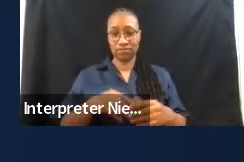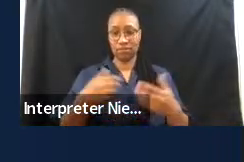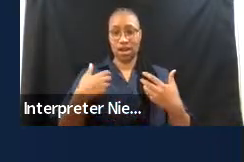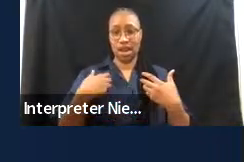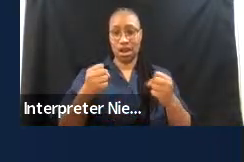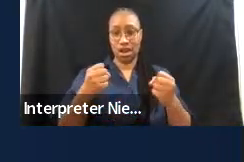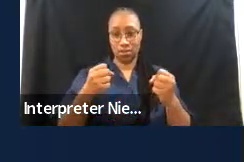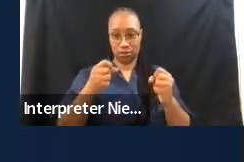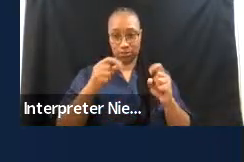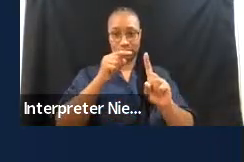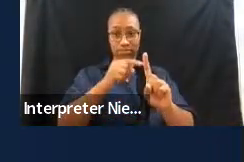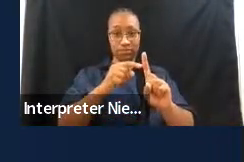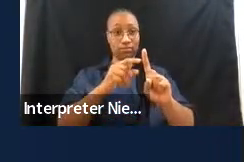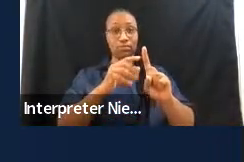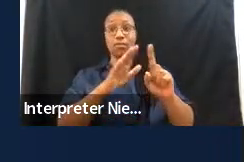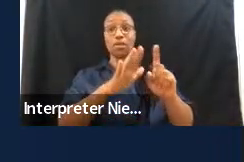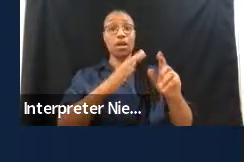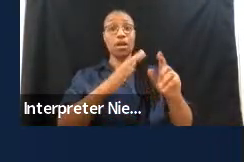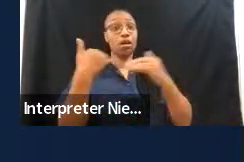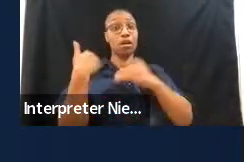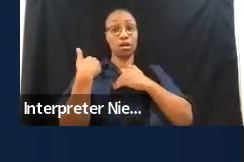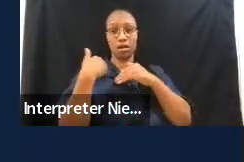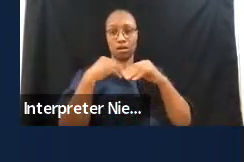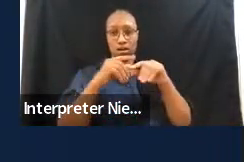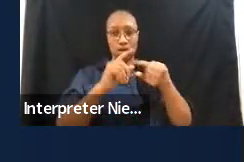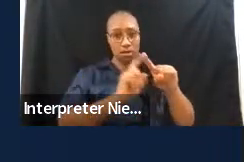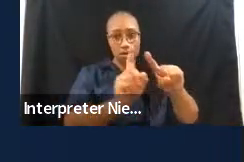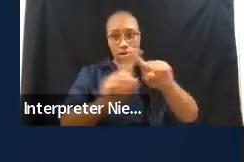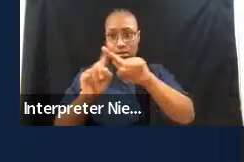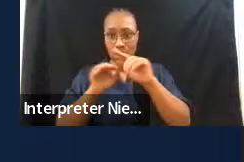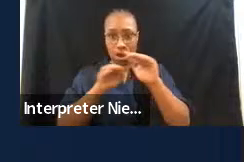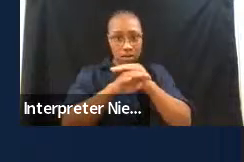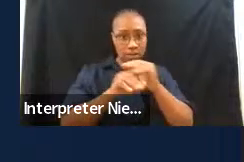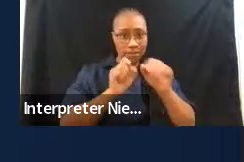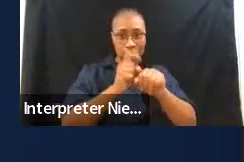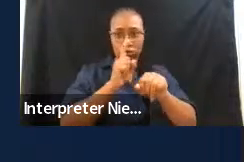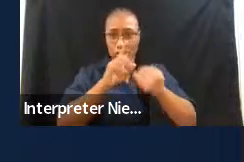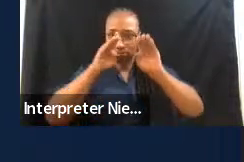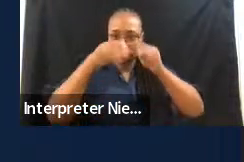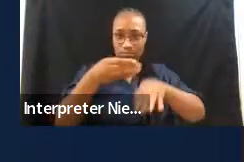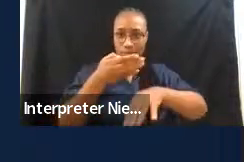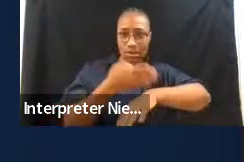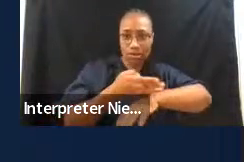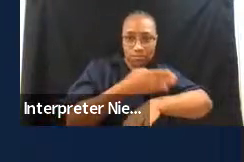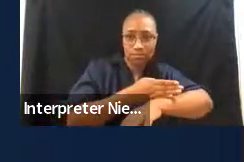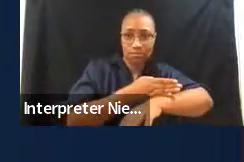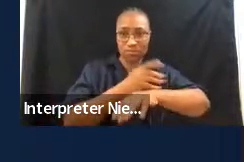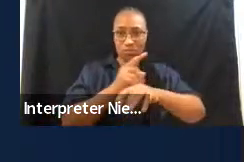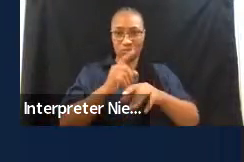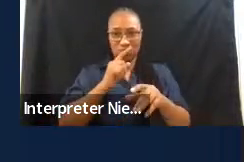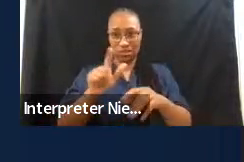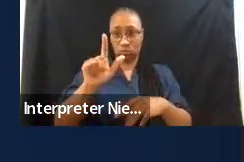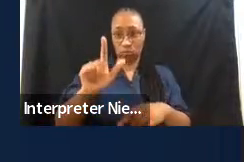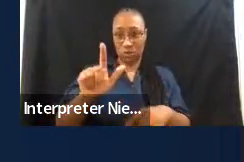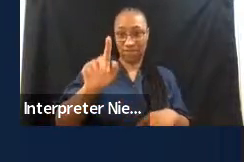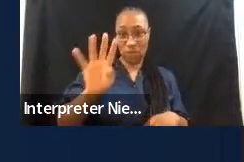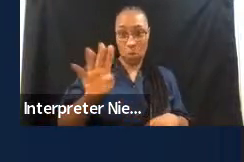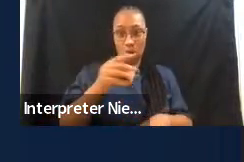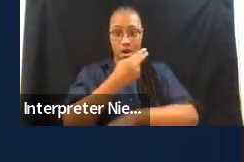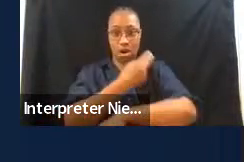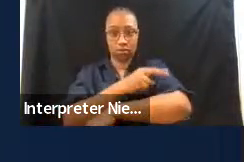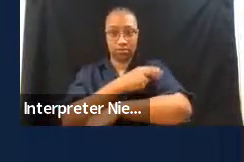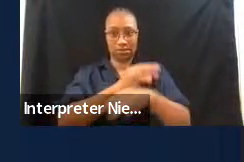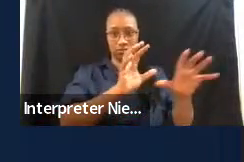managing accessibility upgrades throughout Sutter Health's 24 hospitals and 200 plus medical office